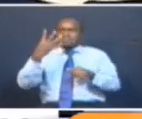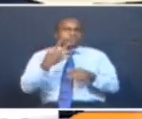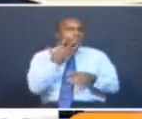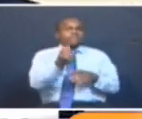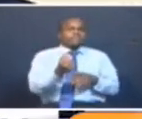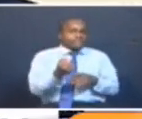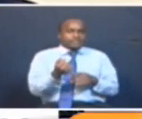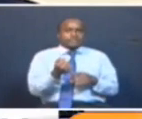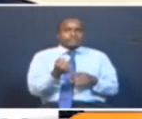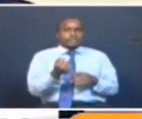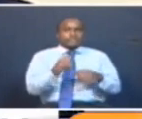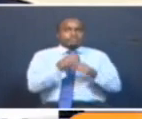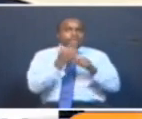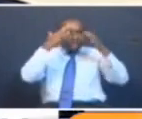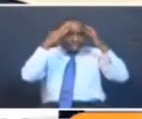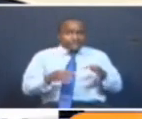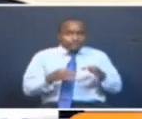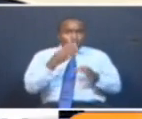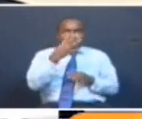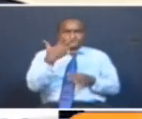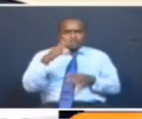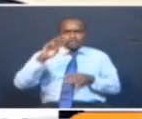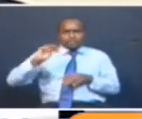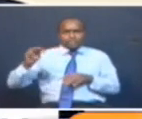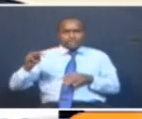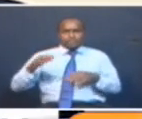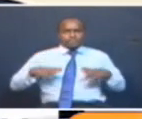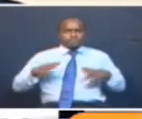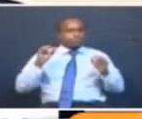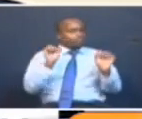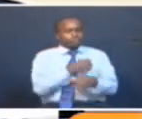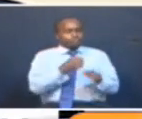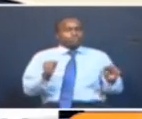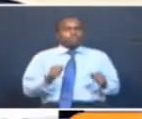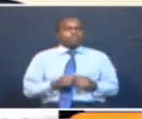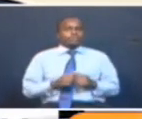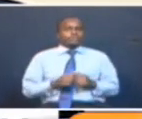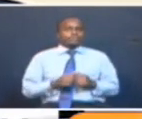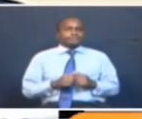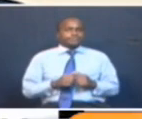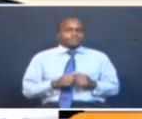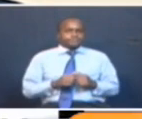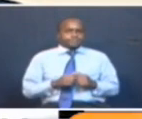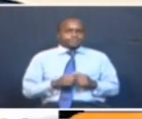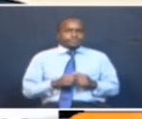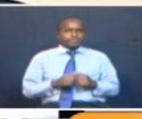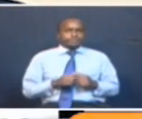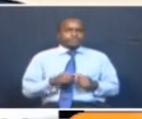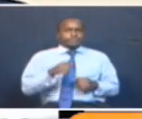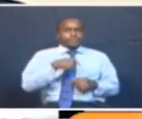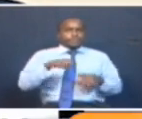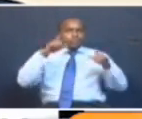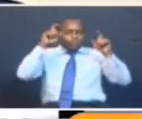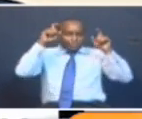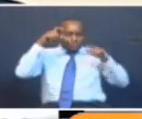2 or 3 or 4 or 50 or 100 or 500 makes a decision for 45 million people. No, it cannot be. And we need to move away